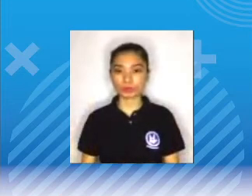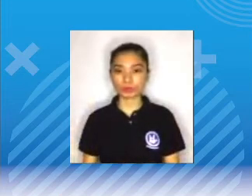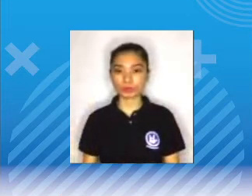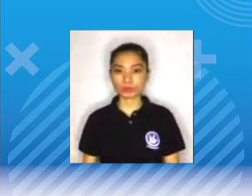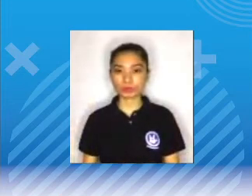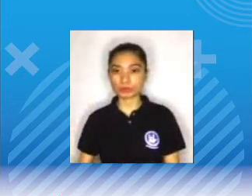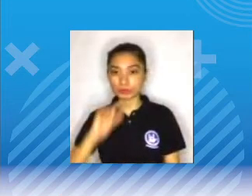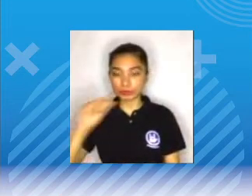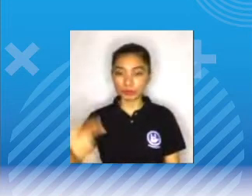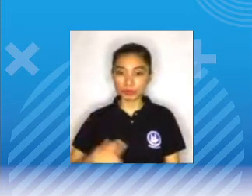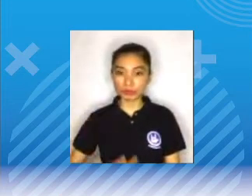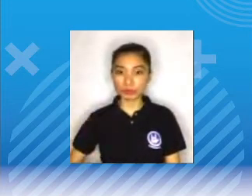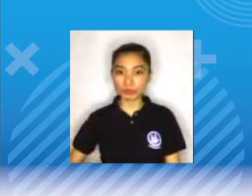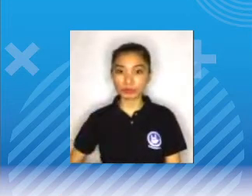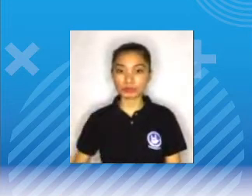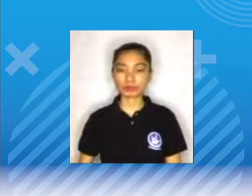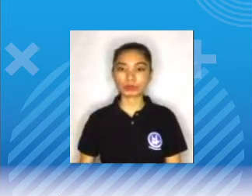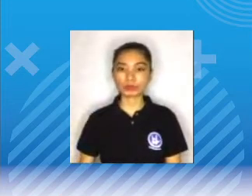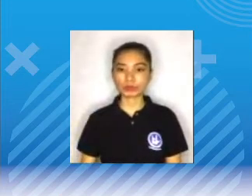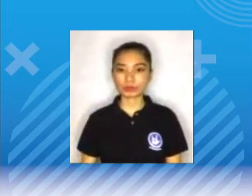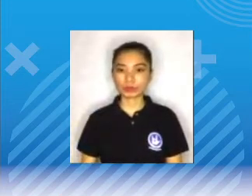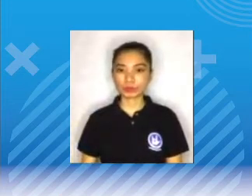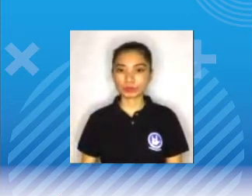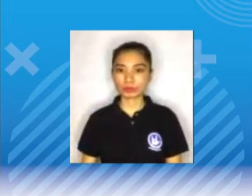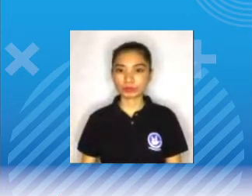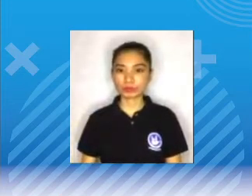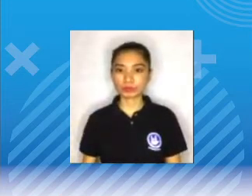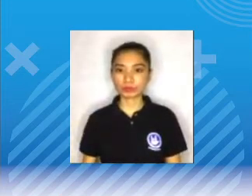sang-ayon sa tema ng audition ng ating